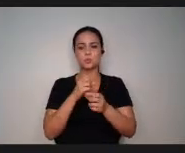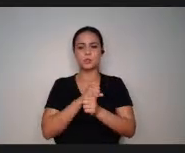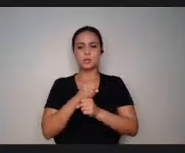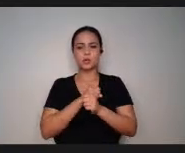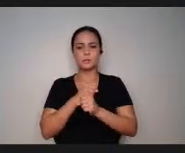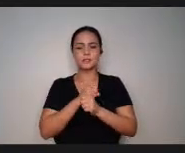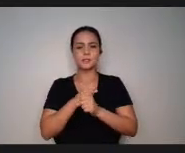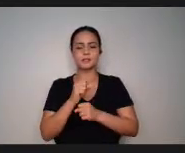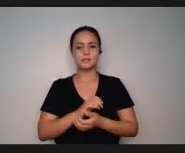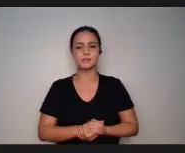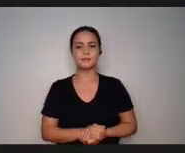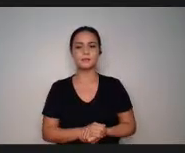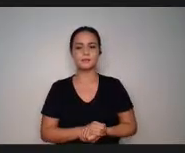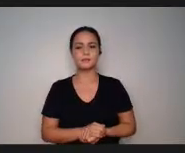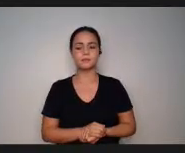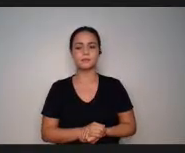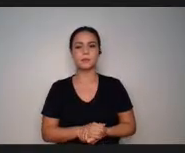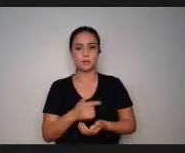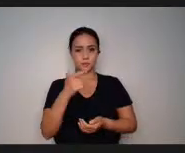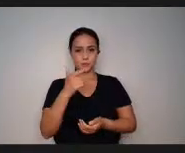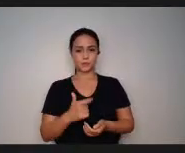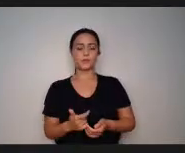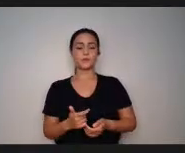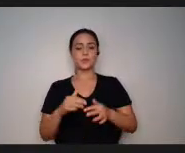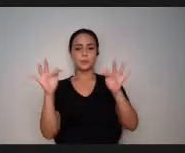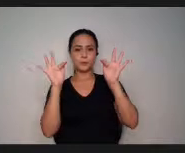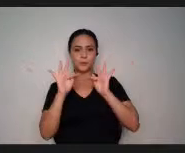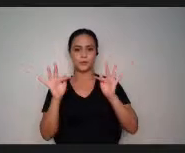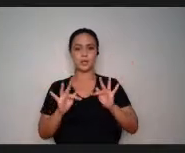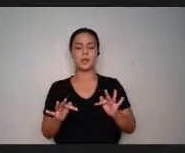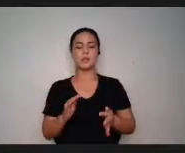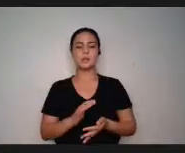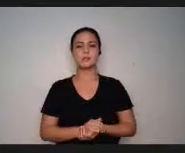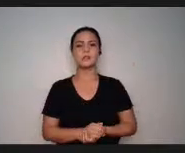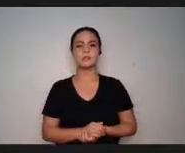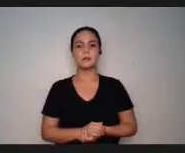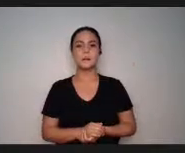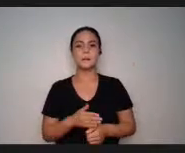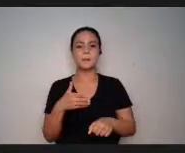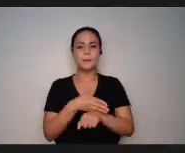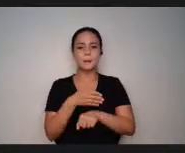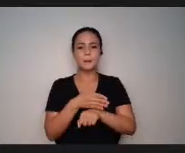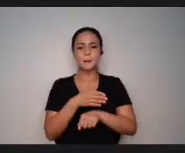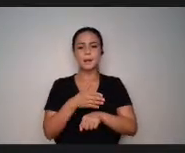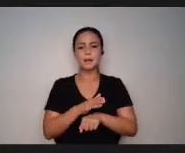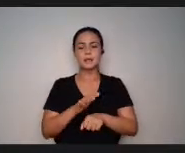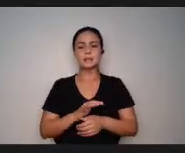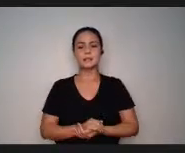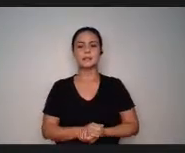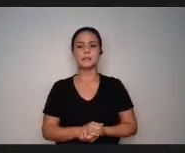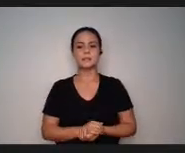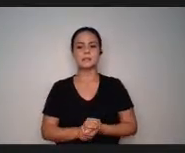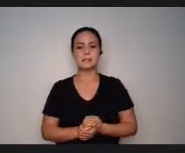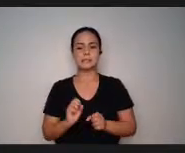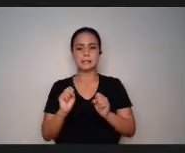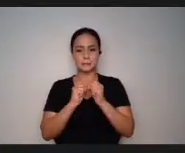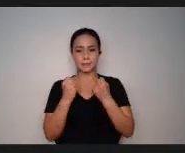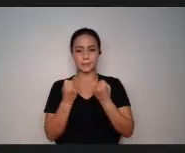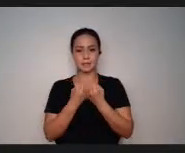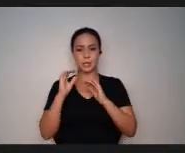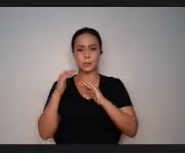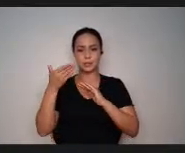of the 6th International Seminar on Safe Work. I am an occupational